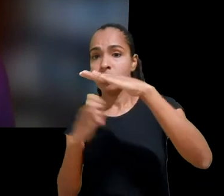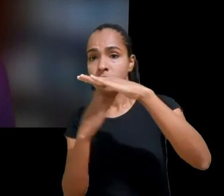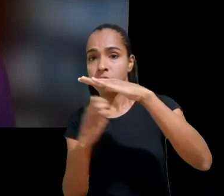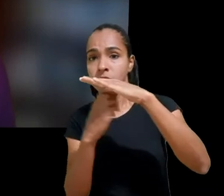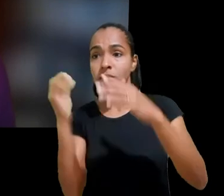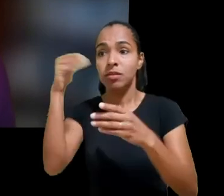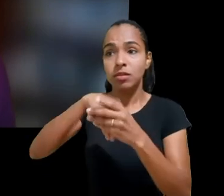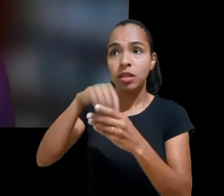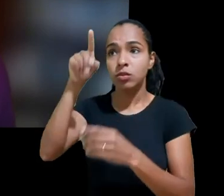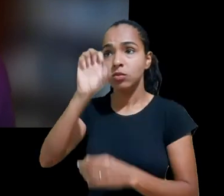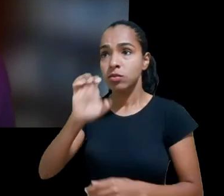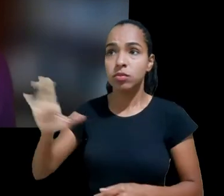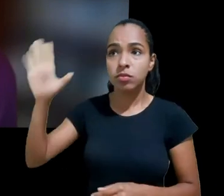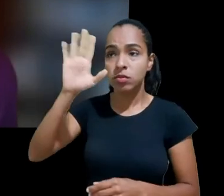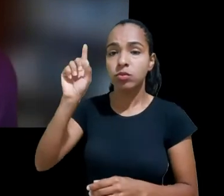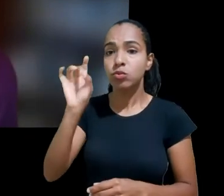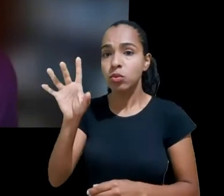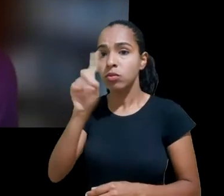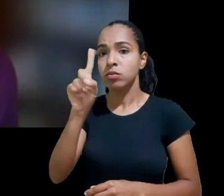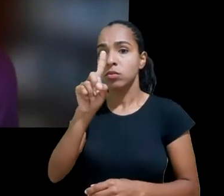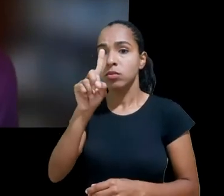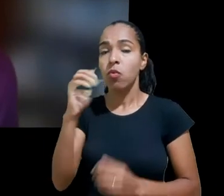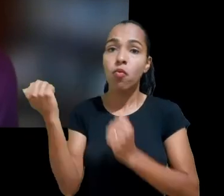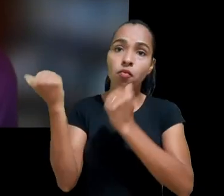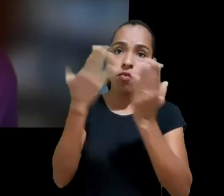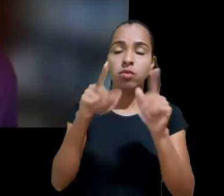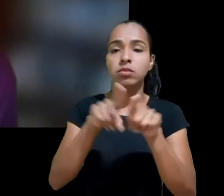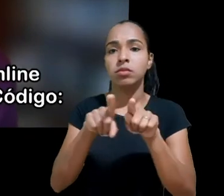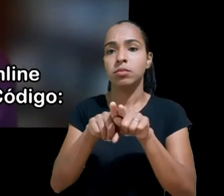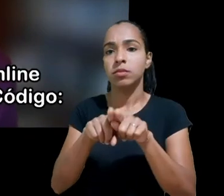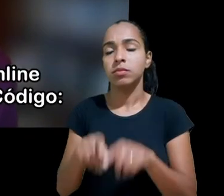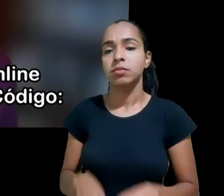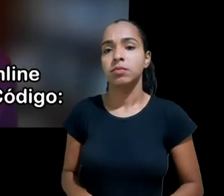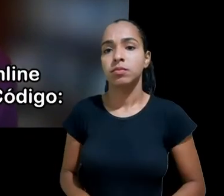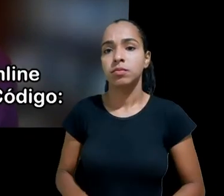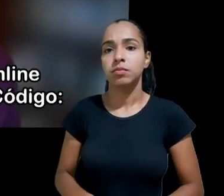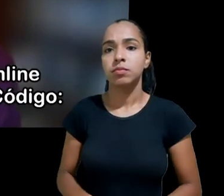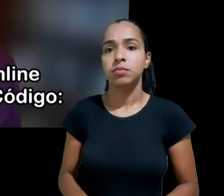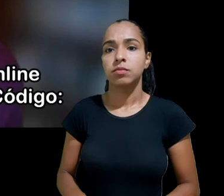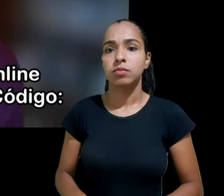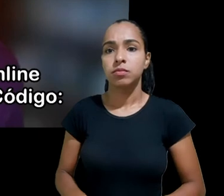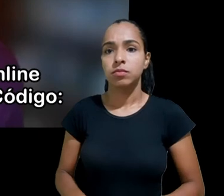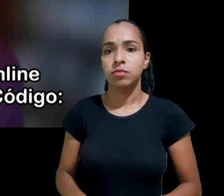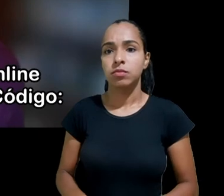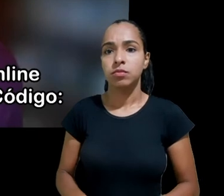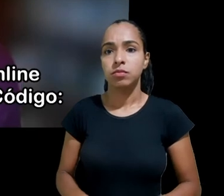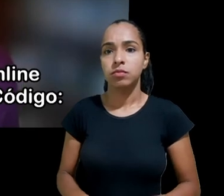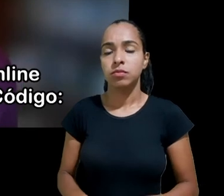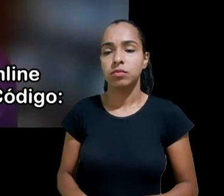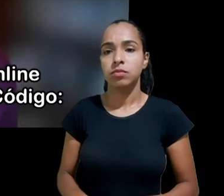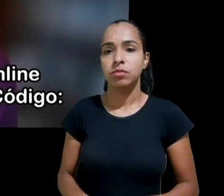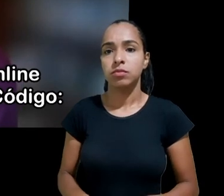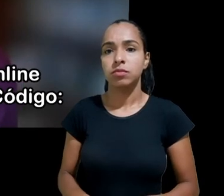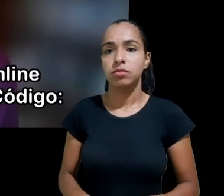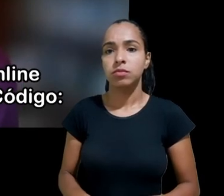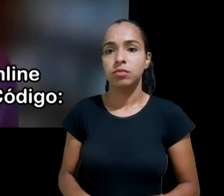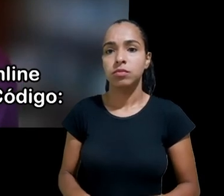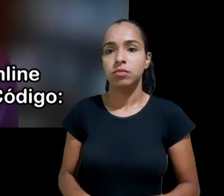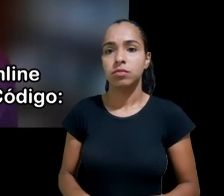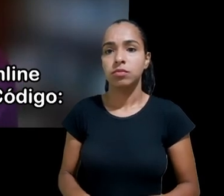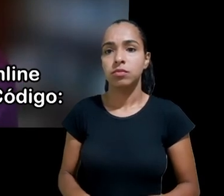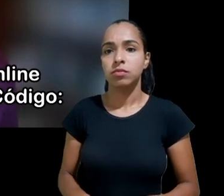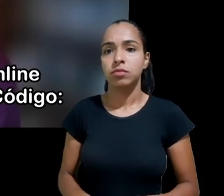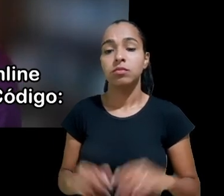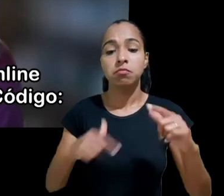process the personal data of UK children in practice most for-profit online services